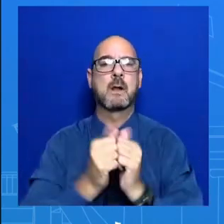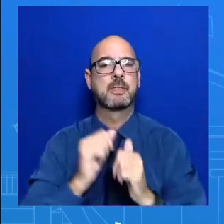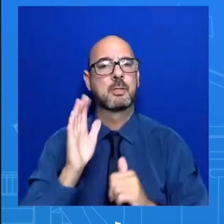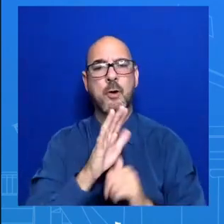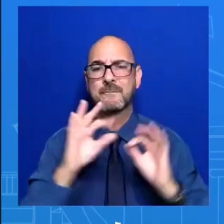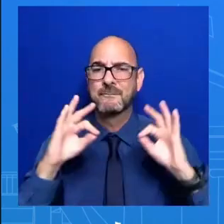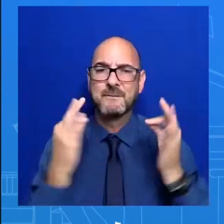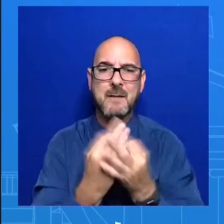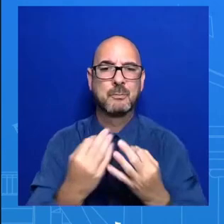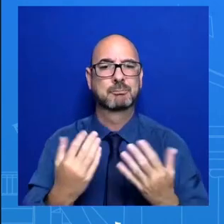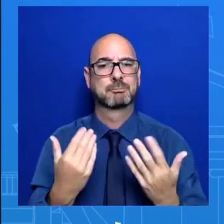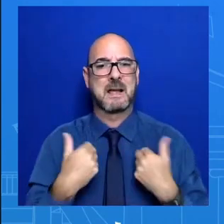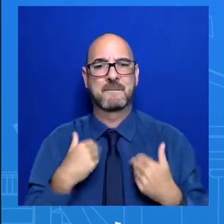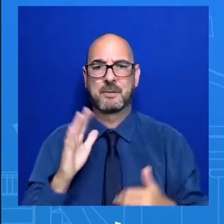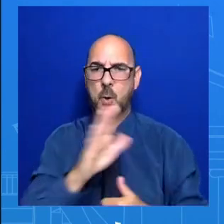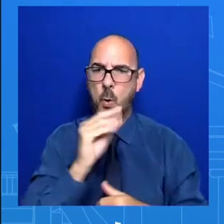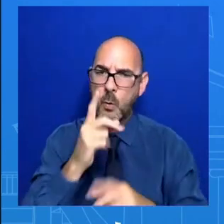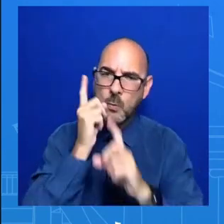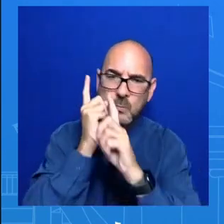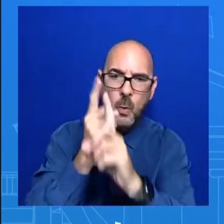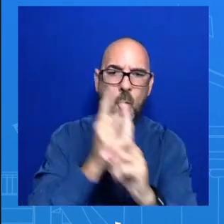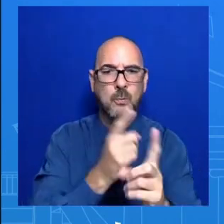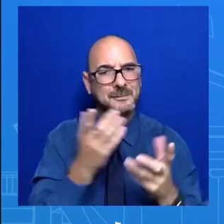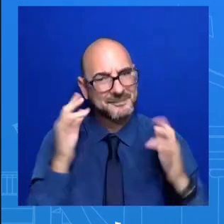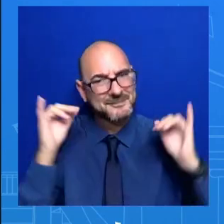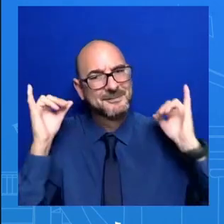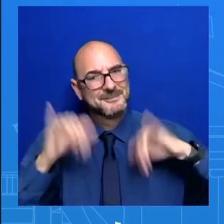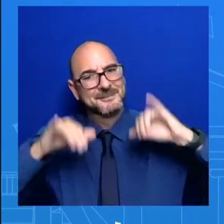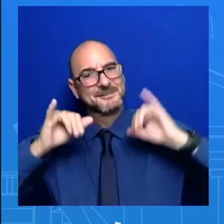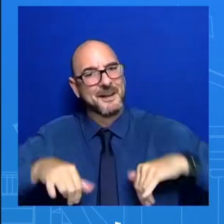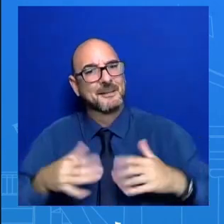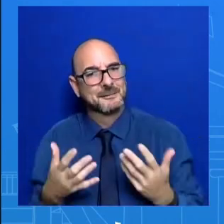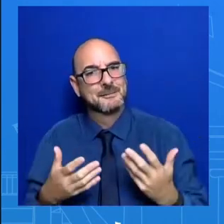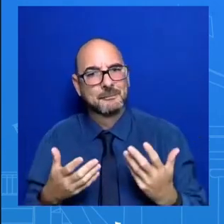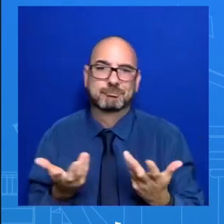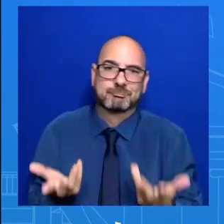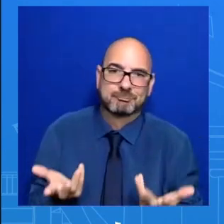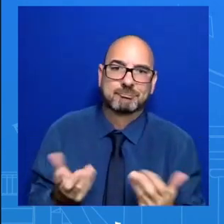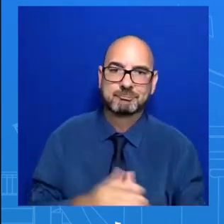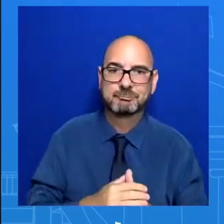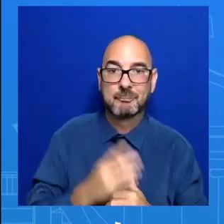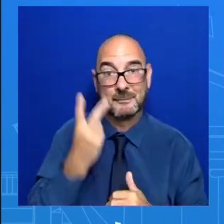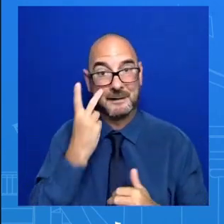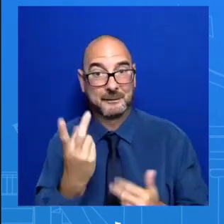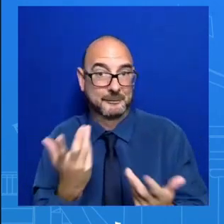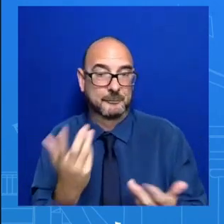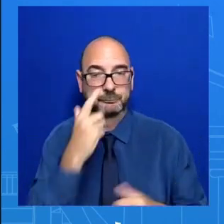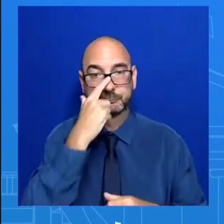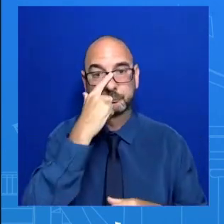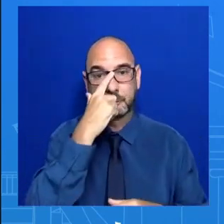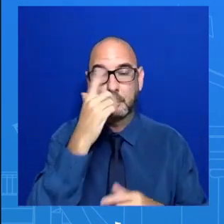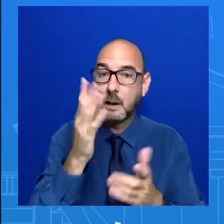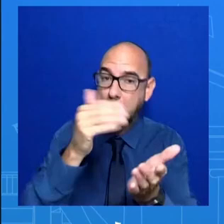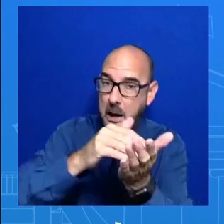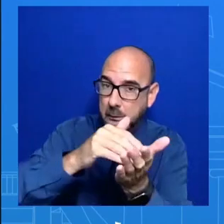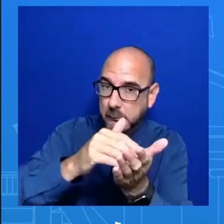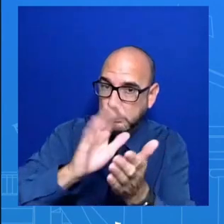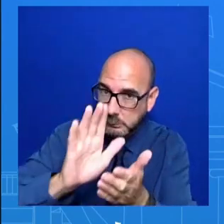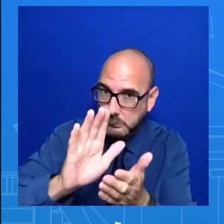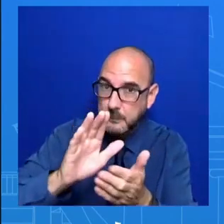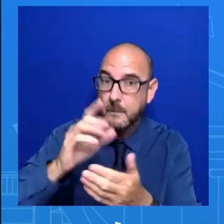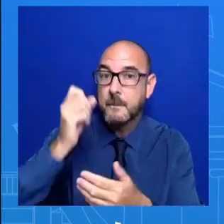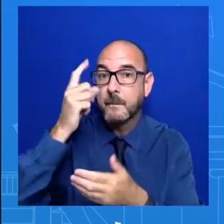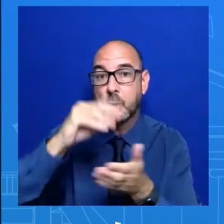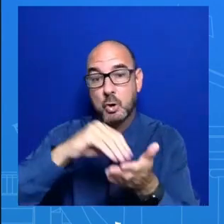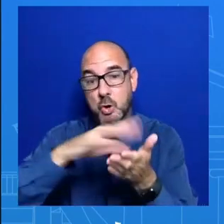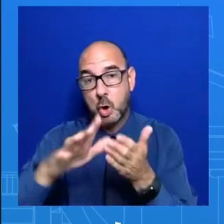well. And so, look, you know, we want to make sure that, again, the student loan piece is one part